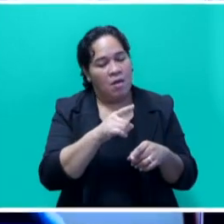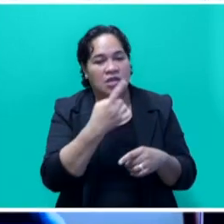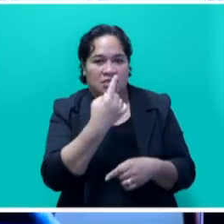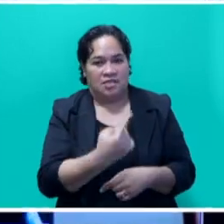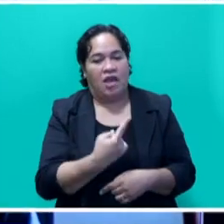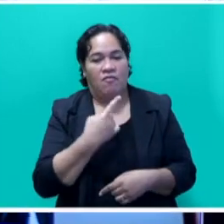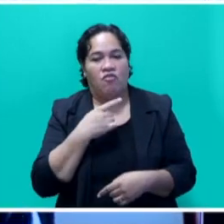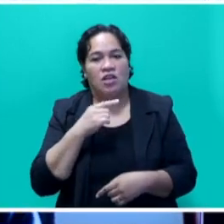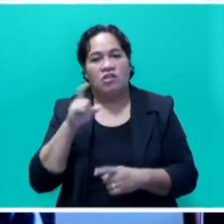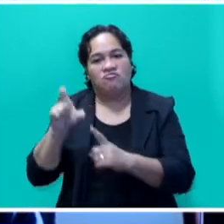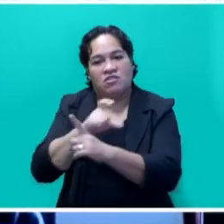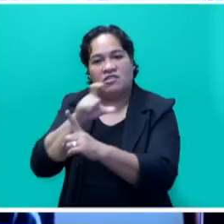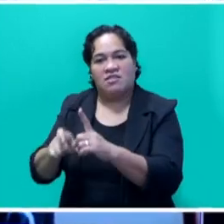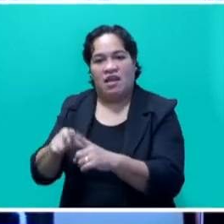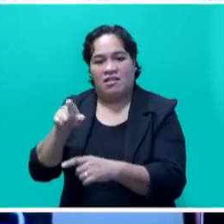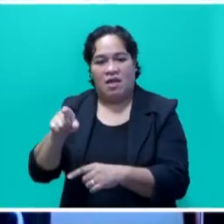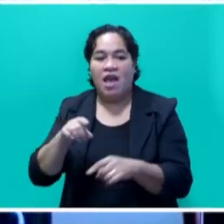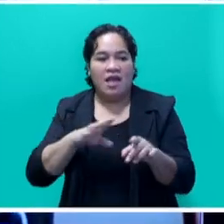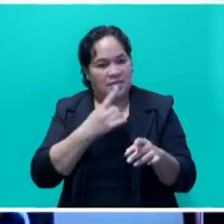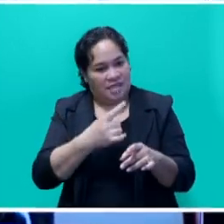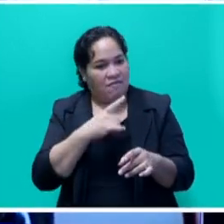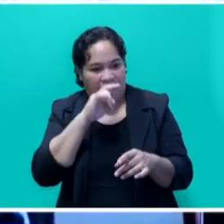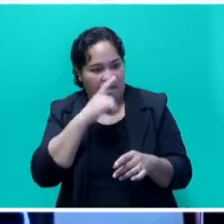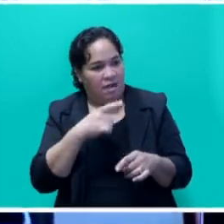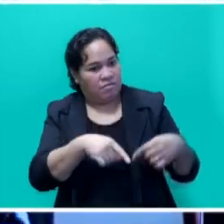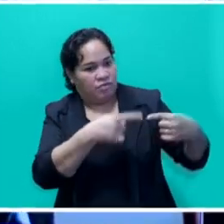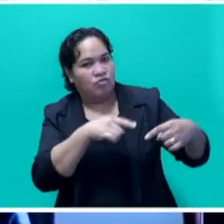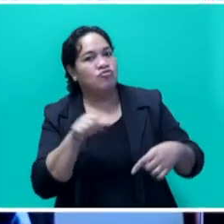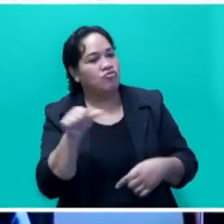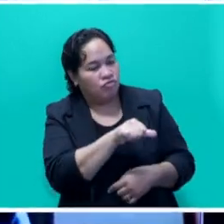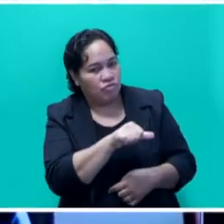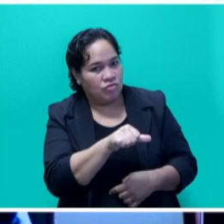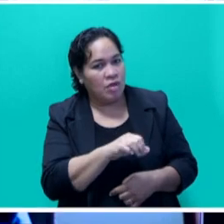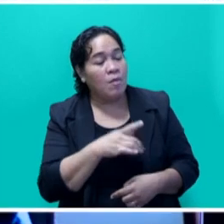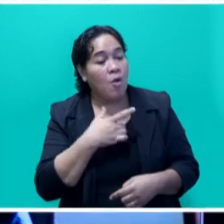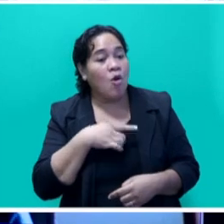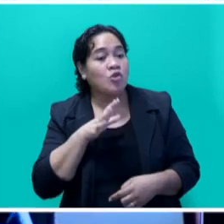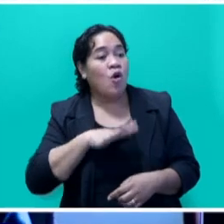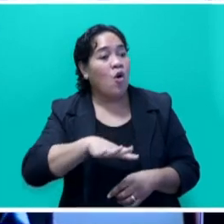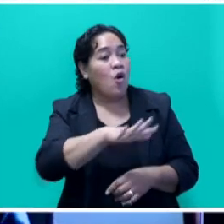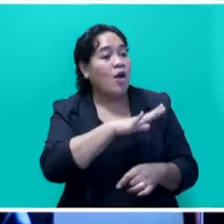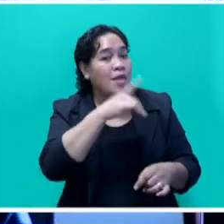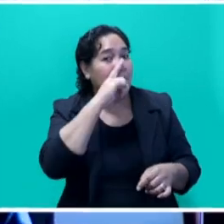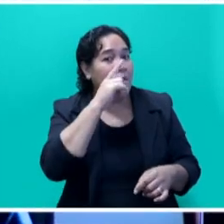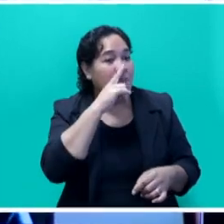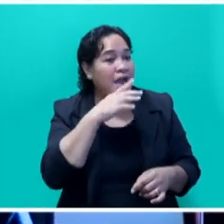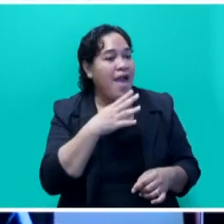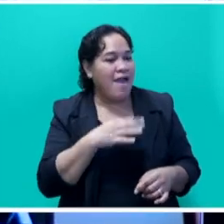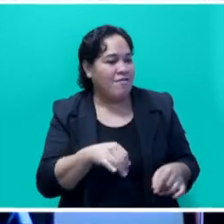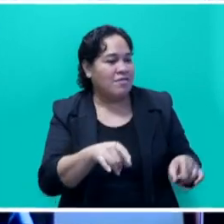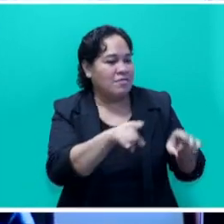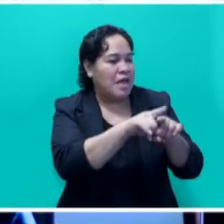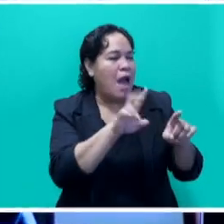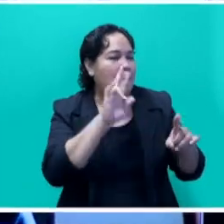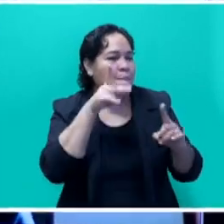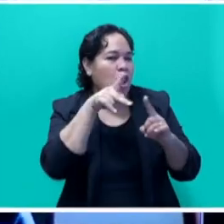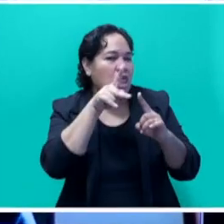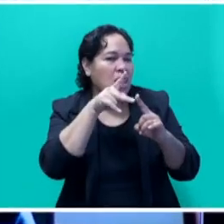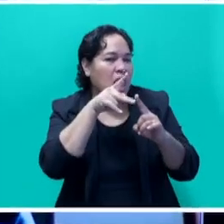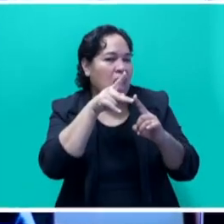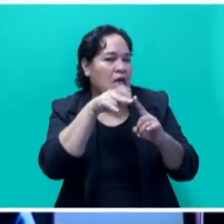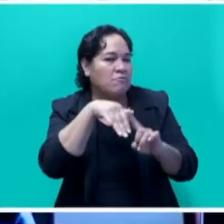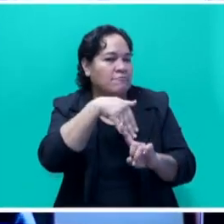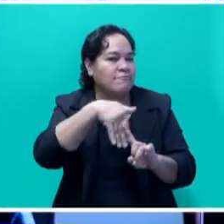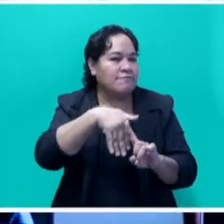First. But he cannot stand up to Sodelpa because, you see, all of these people have a political agenda. And their